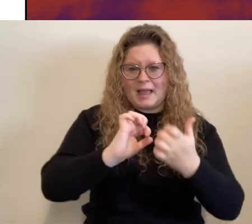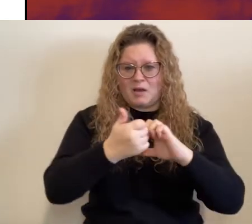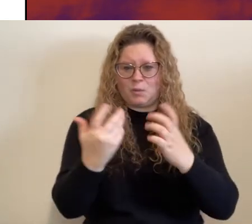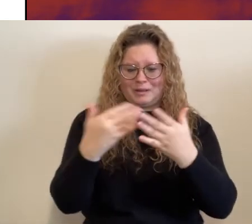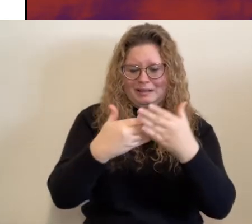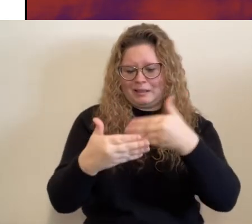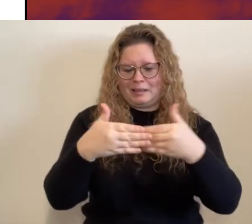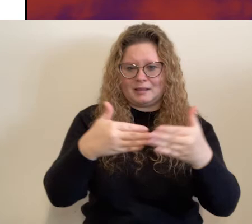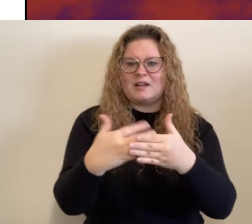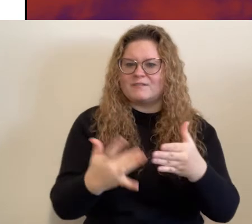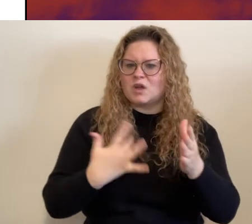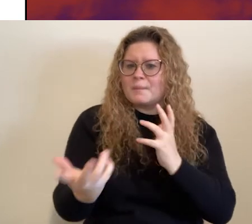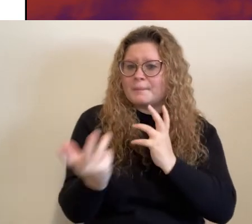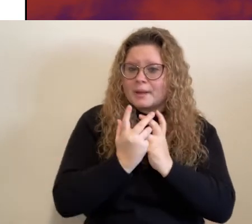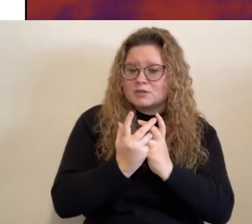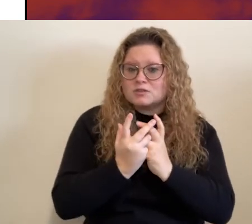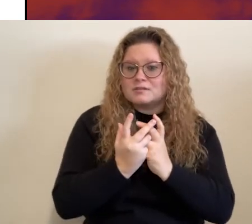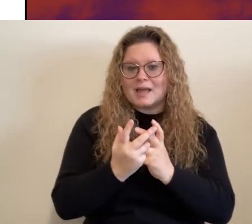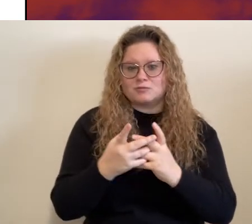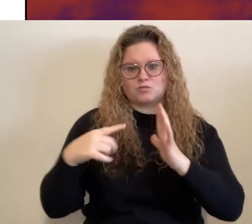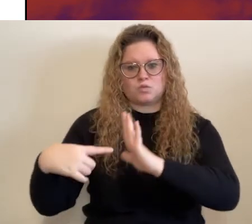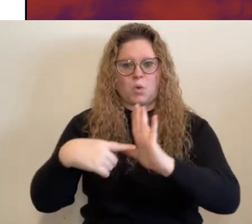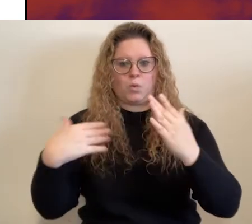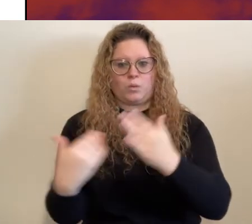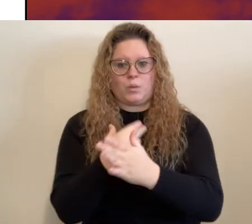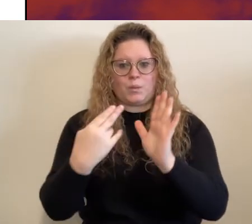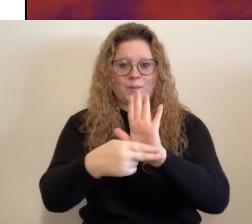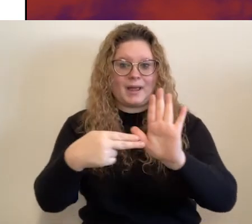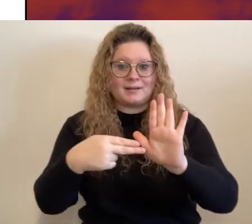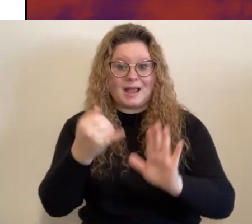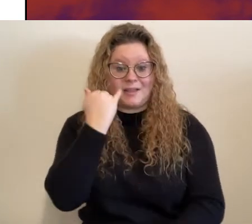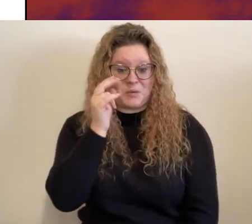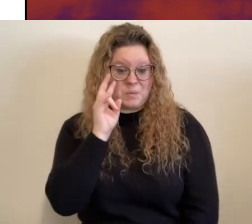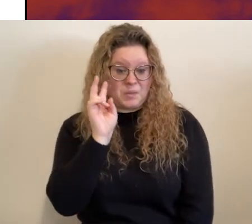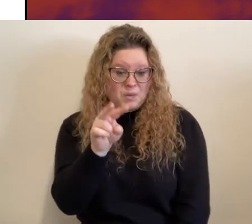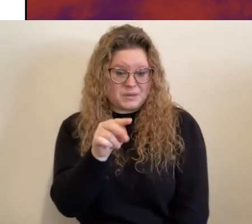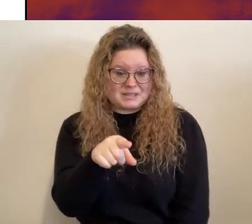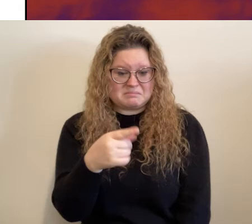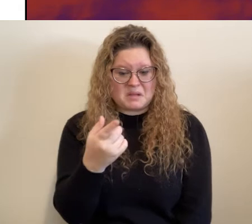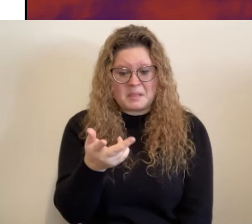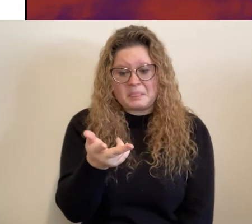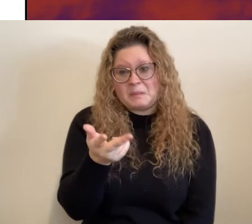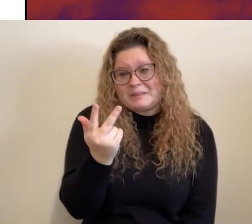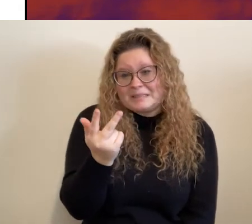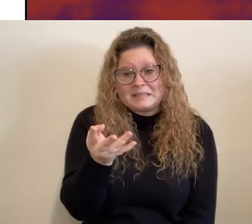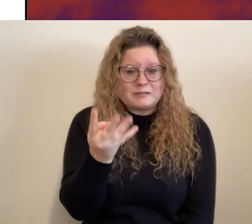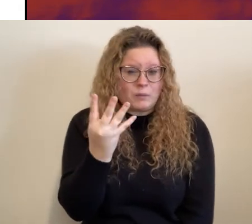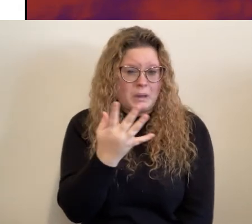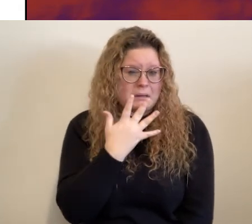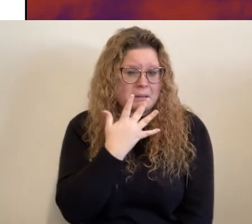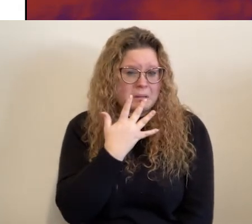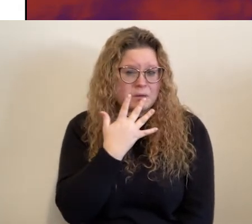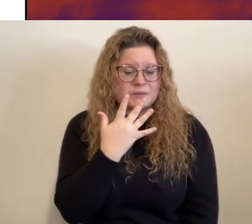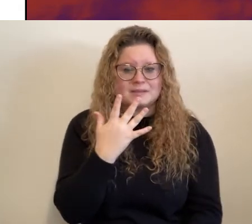me, that introduces a new brand? And if you really look at it, it's only like 3, 4 colors, maybe, because there's hues, some